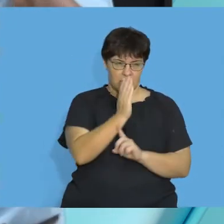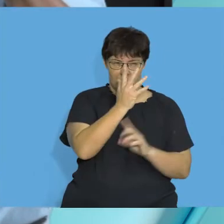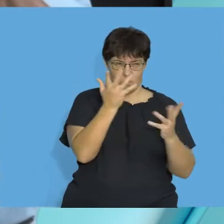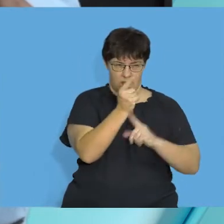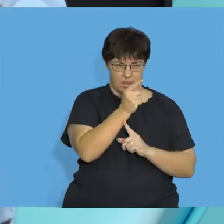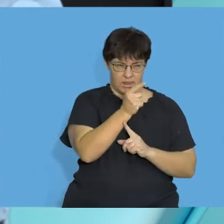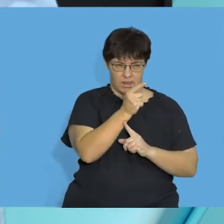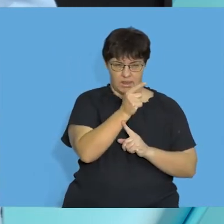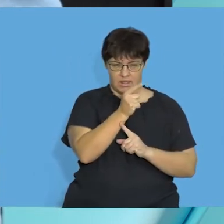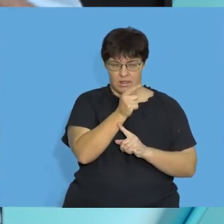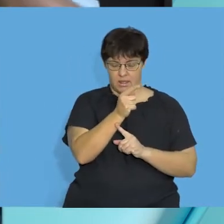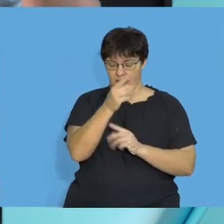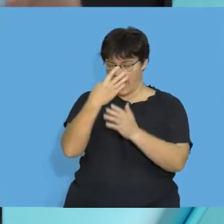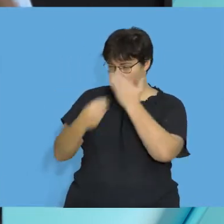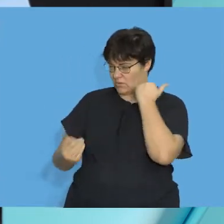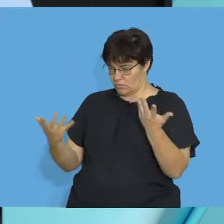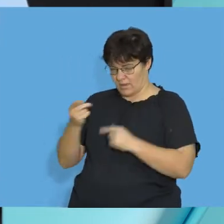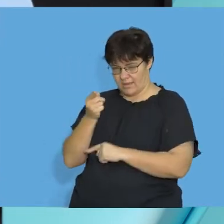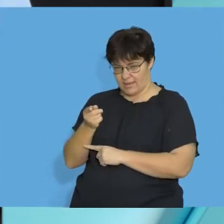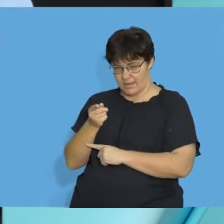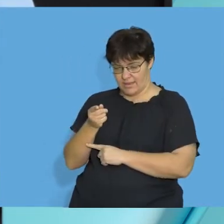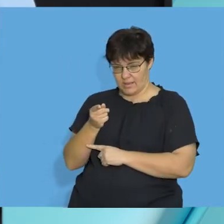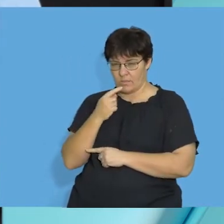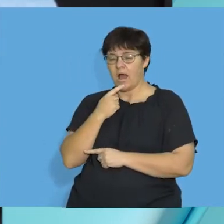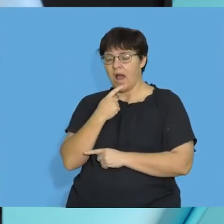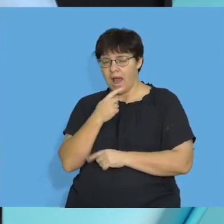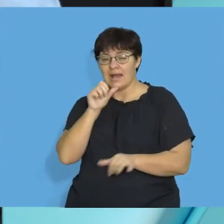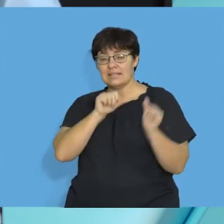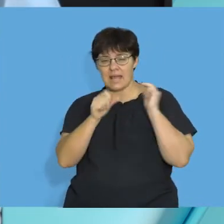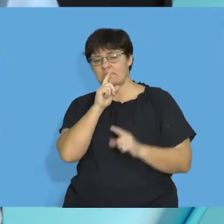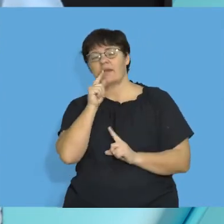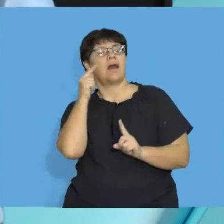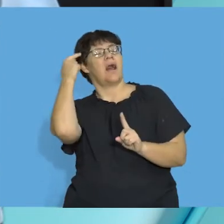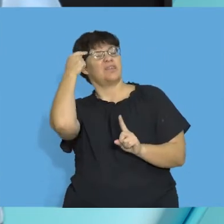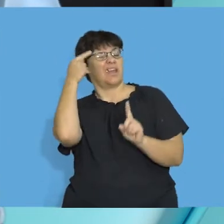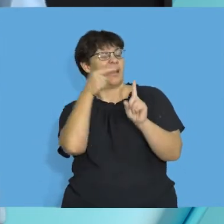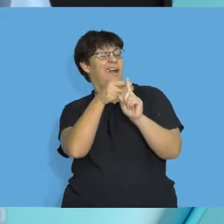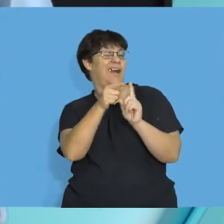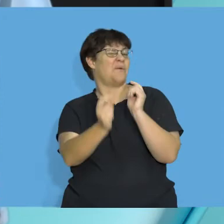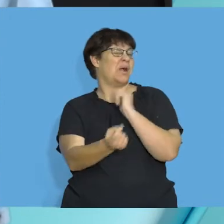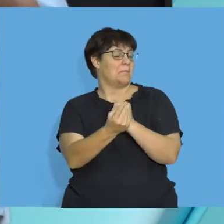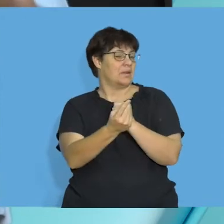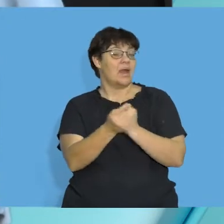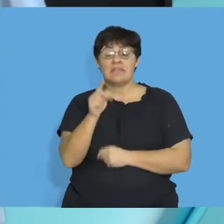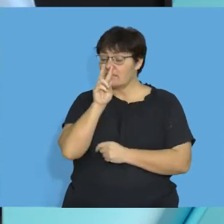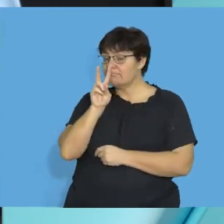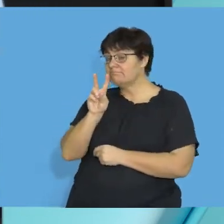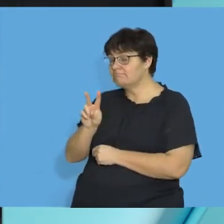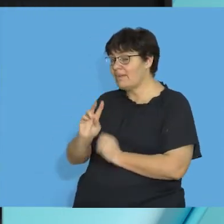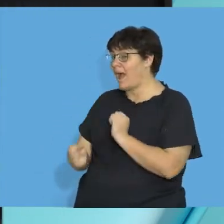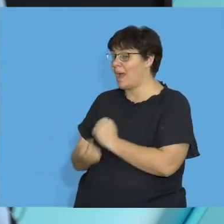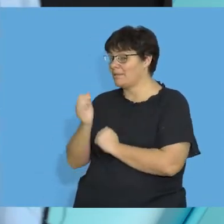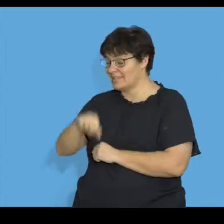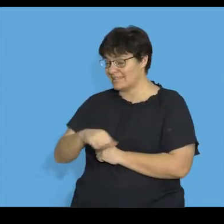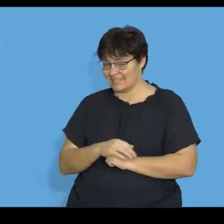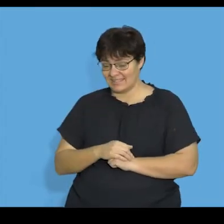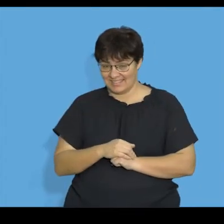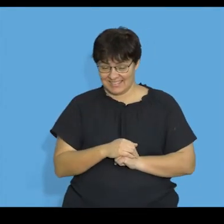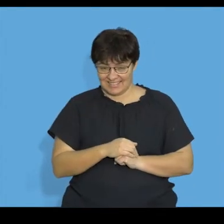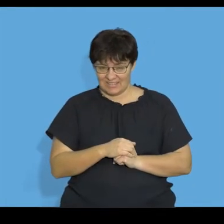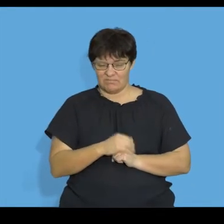this is what I love about science. We can make a prediction, and then we're going to go see if we're right, if our thinking is correct,